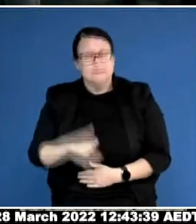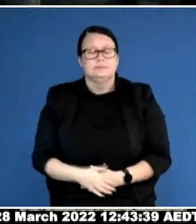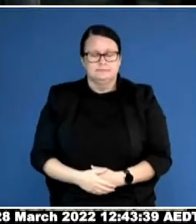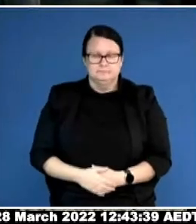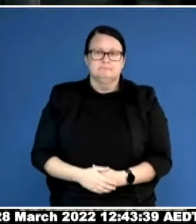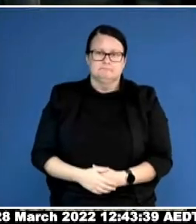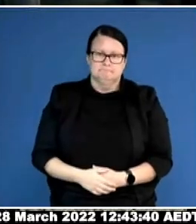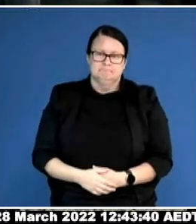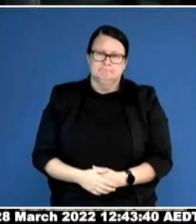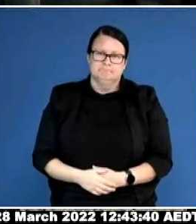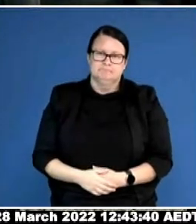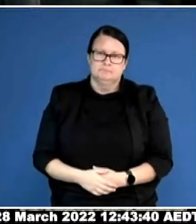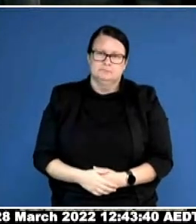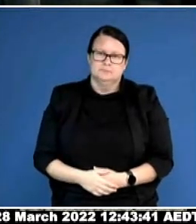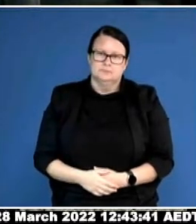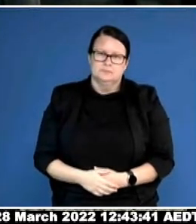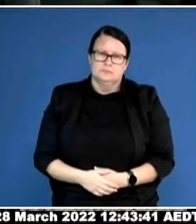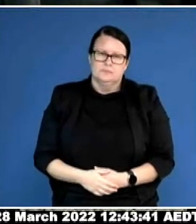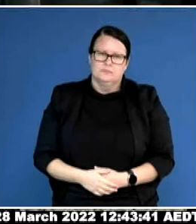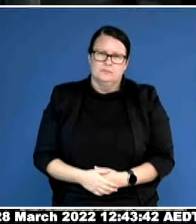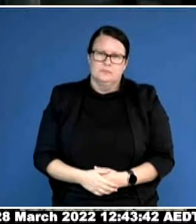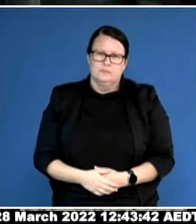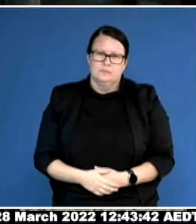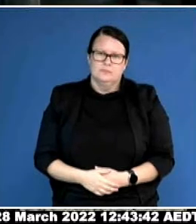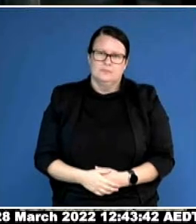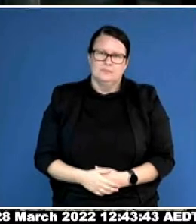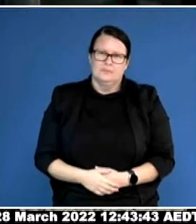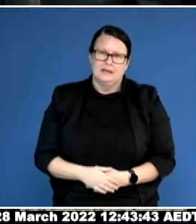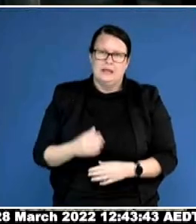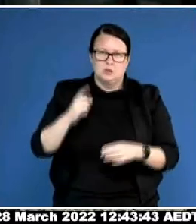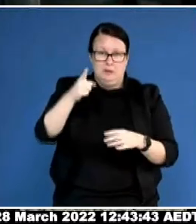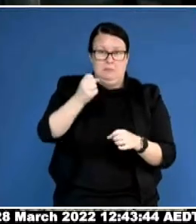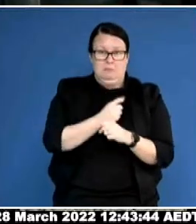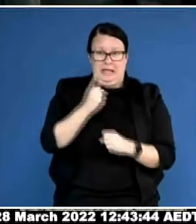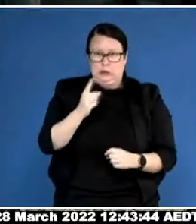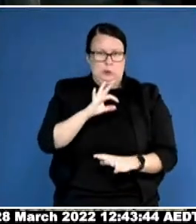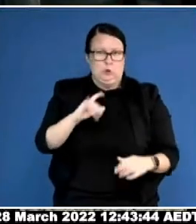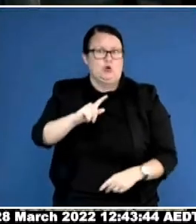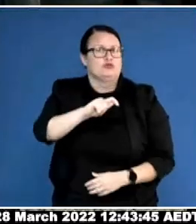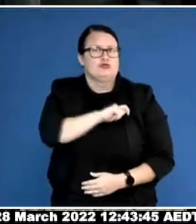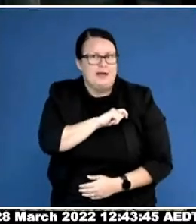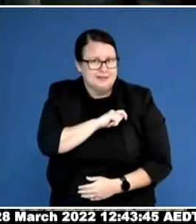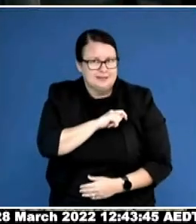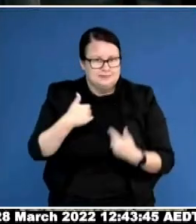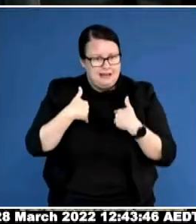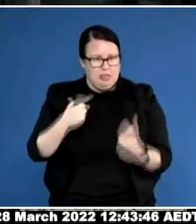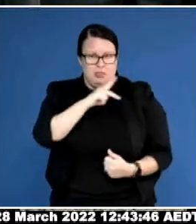This has caused you to sort of have some distrust in the confidence of the health system.